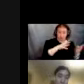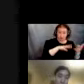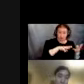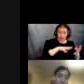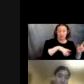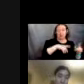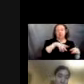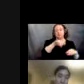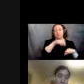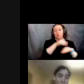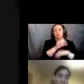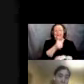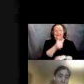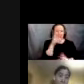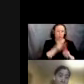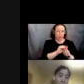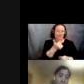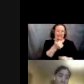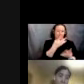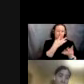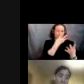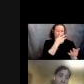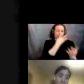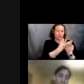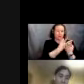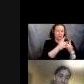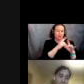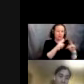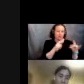and Hawaii didn't have